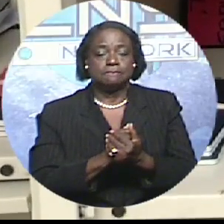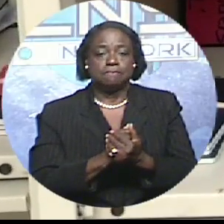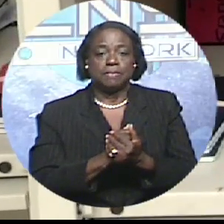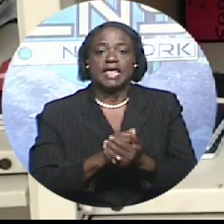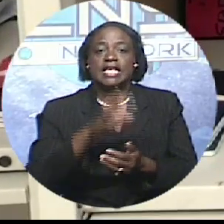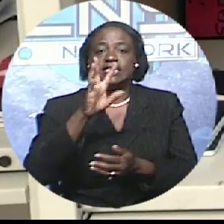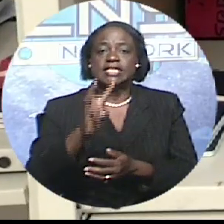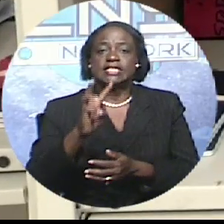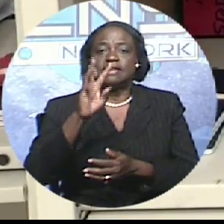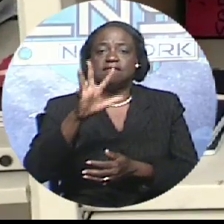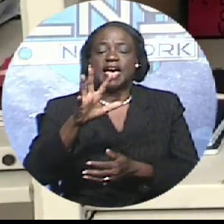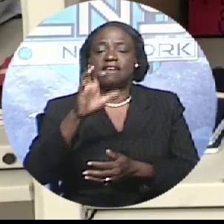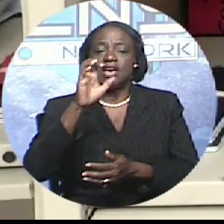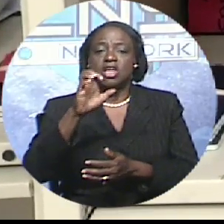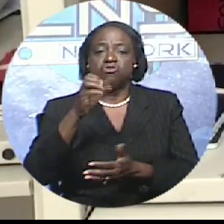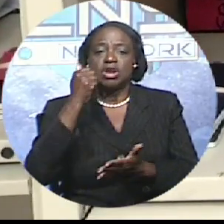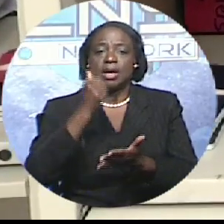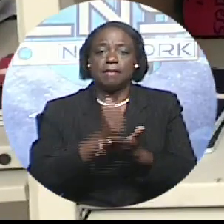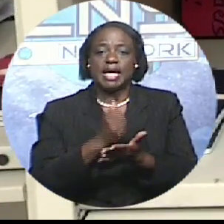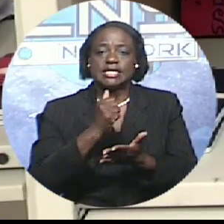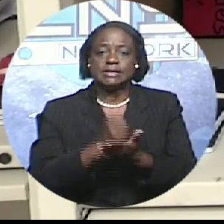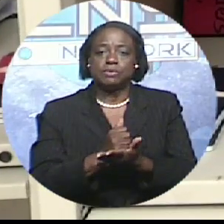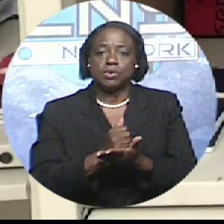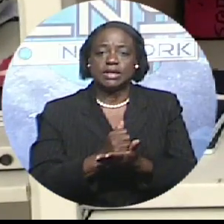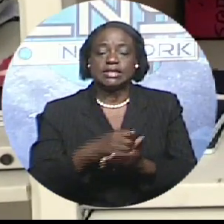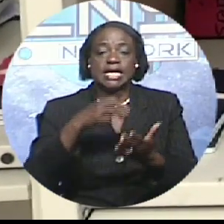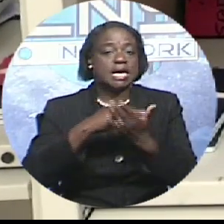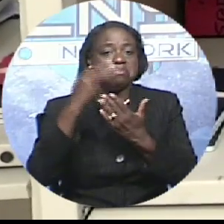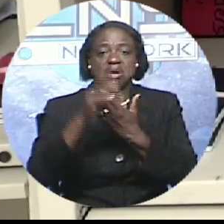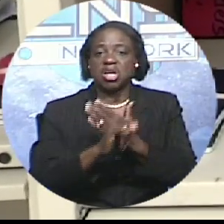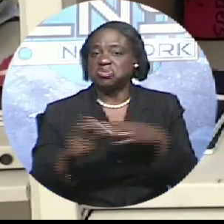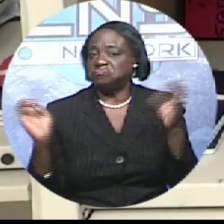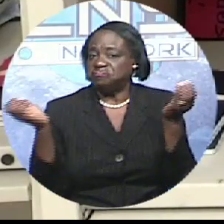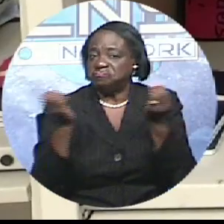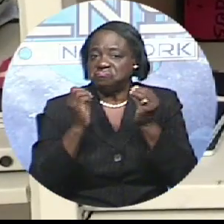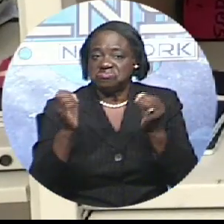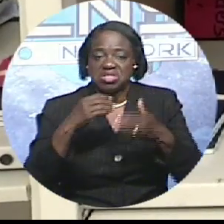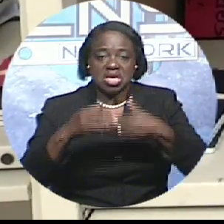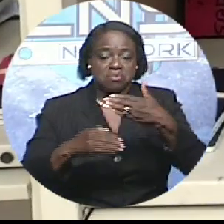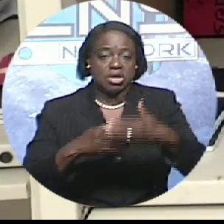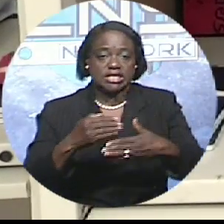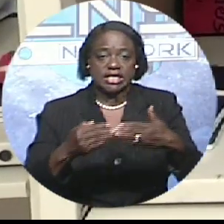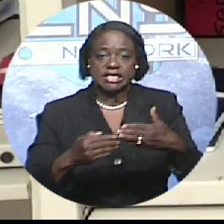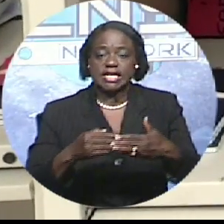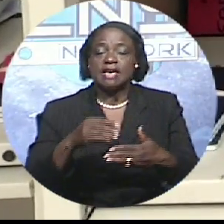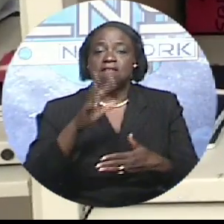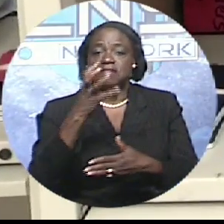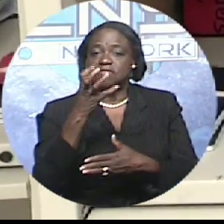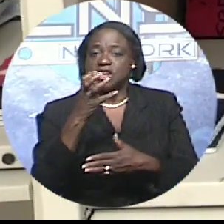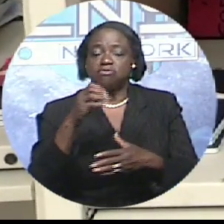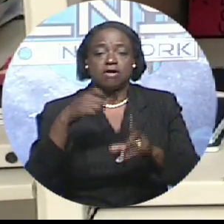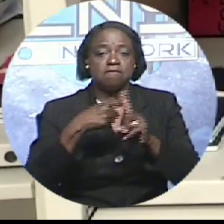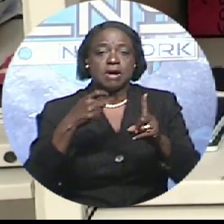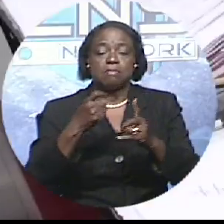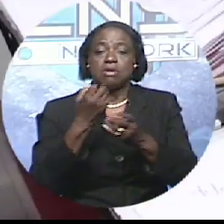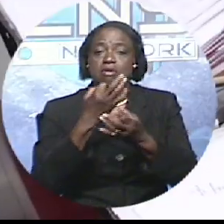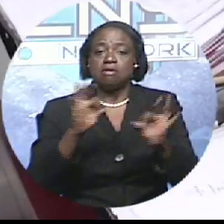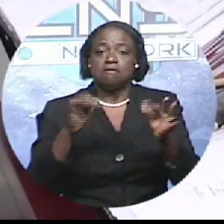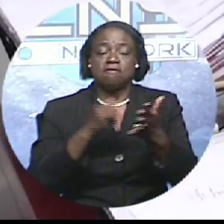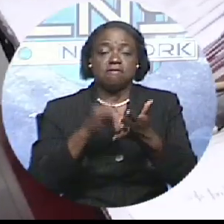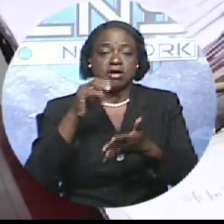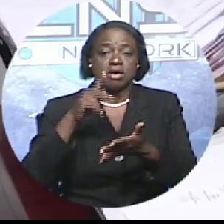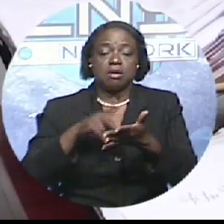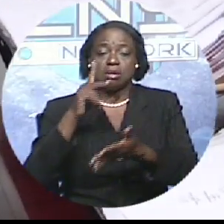6,500 passports enrolled from March have still not yet been processed. 1,500 of them are from Freeport. According to Passport